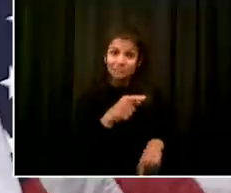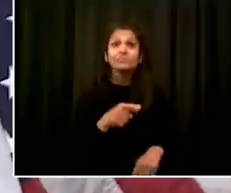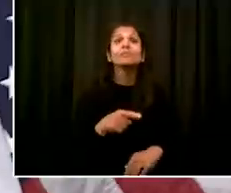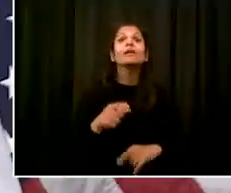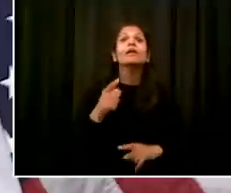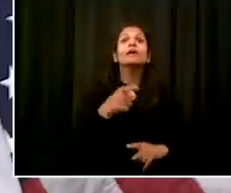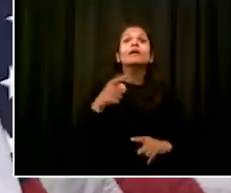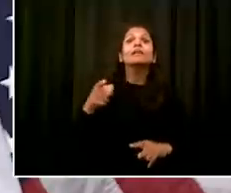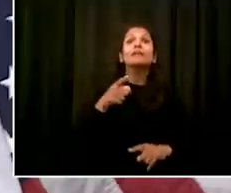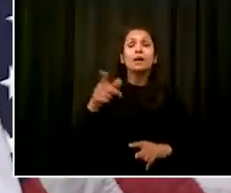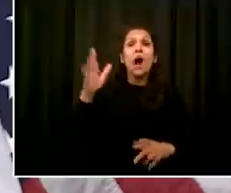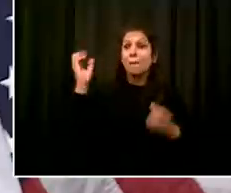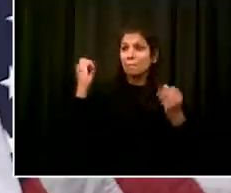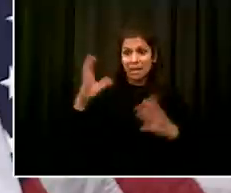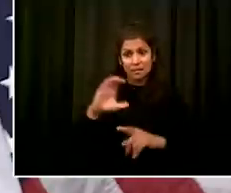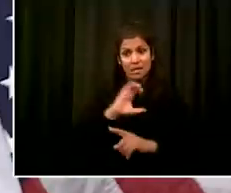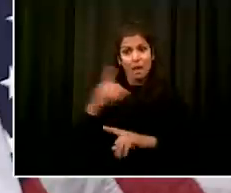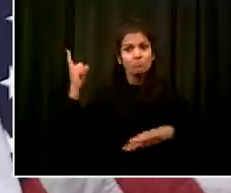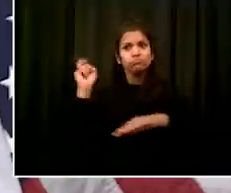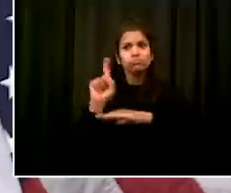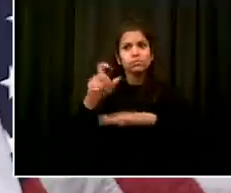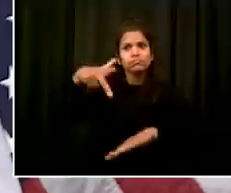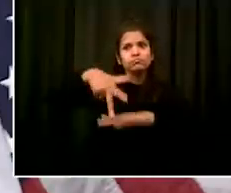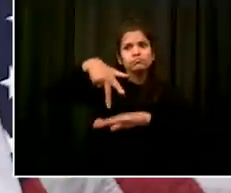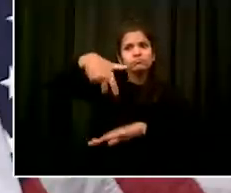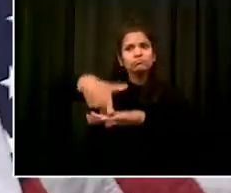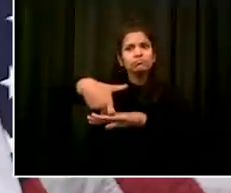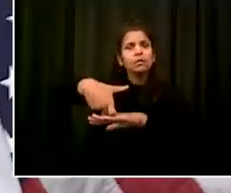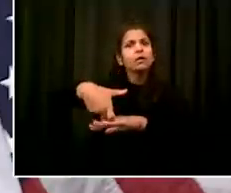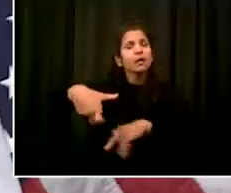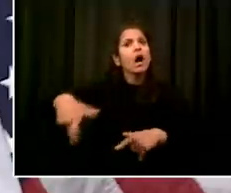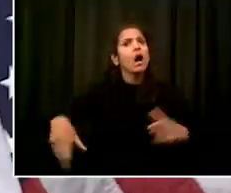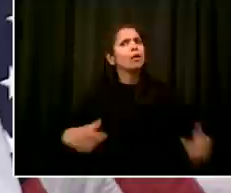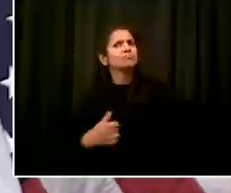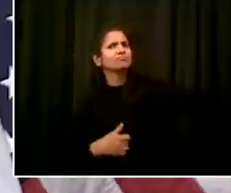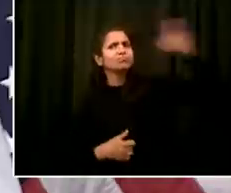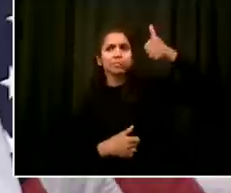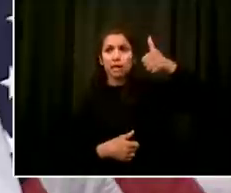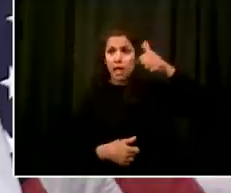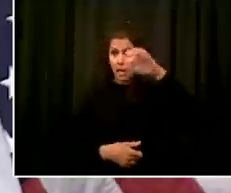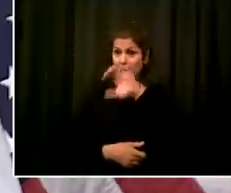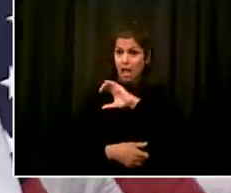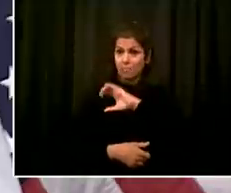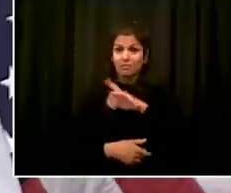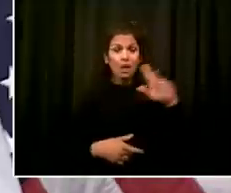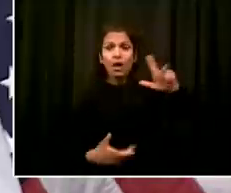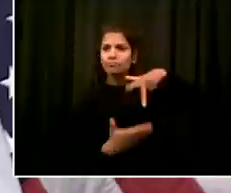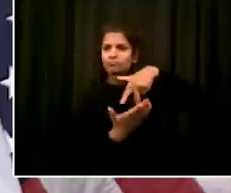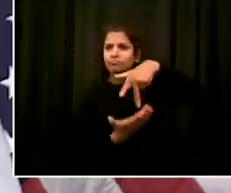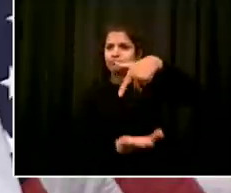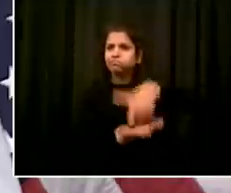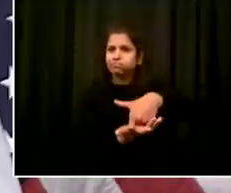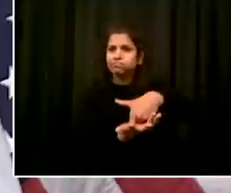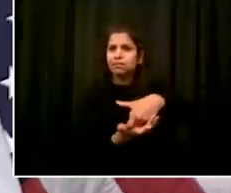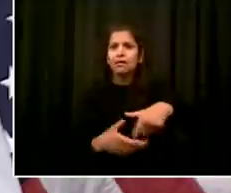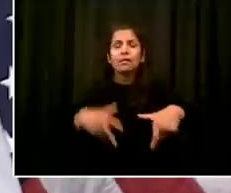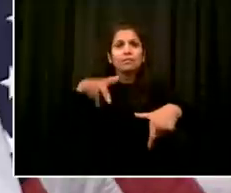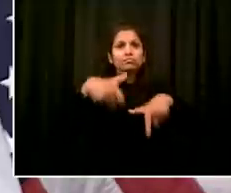saying pure passion from the heart. And he points to the officers around us and he says, none of us believe what happened in Minnesota was